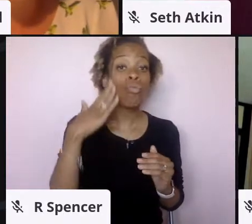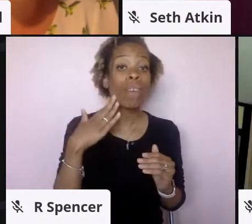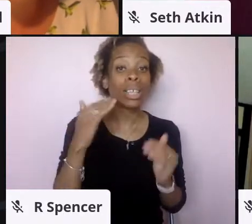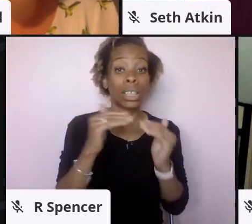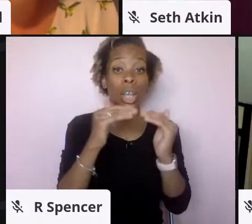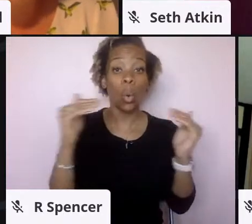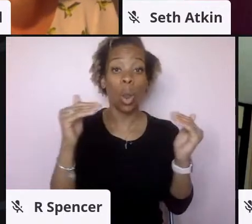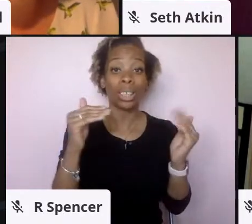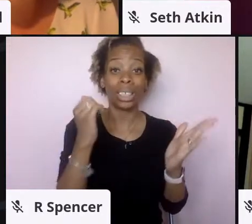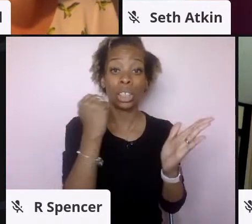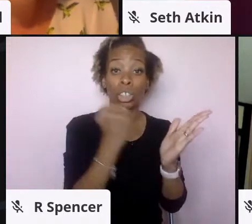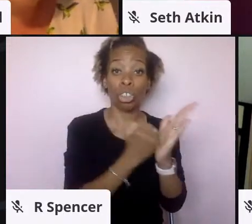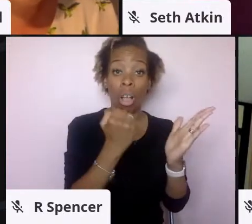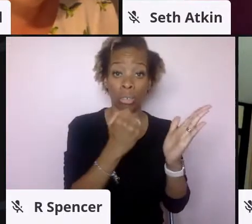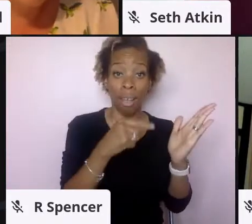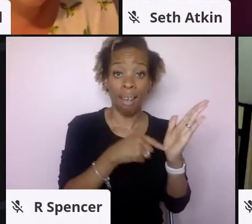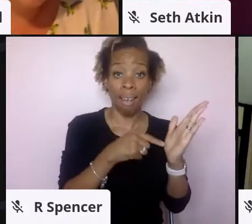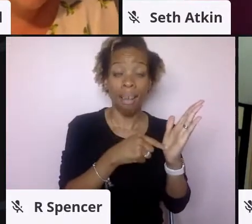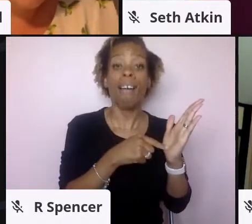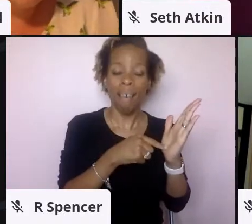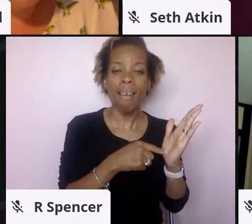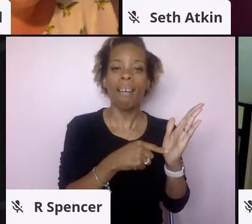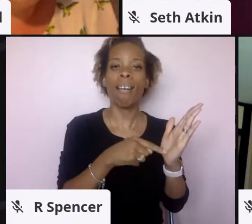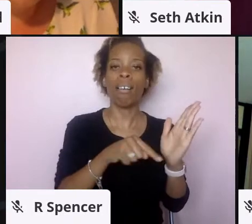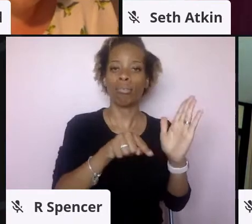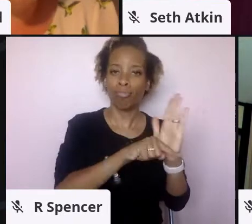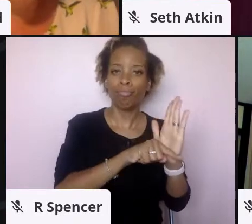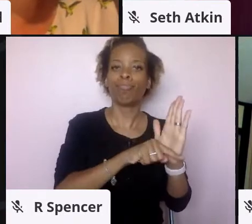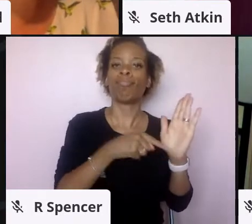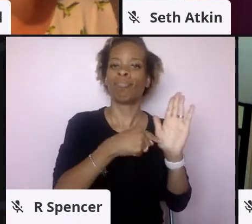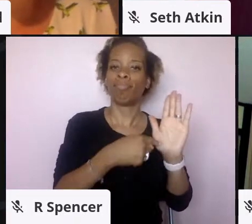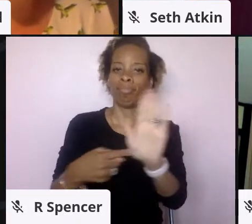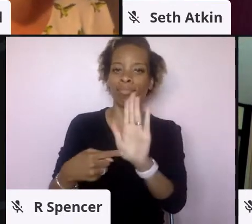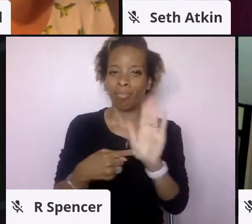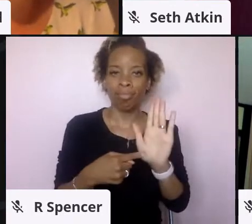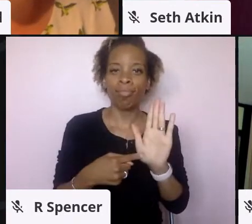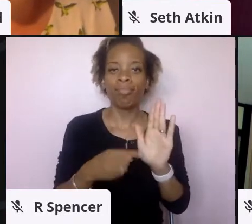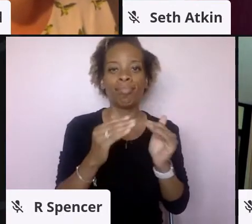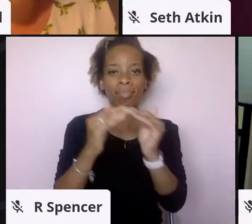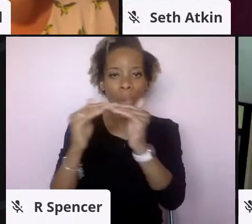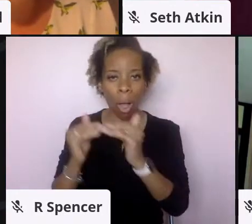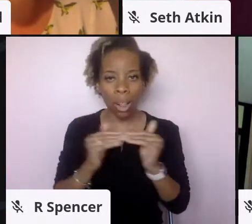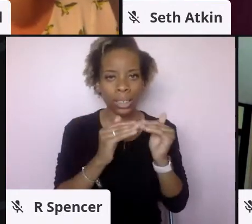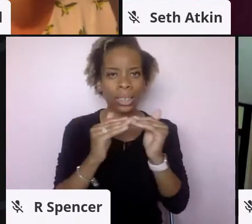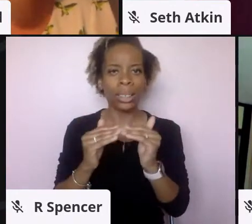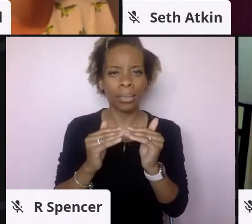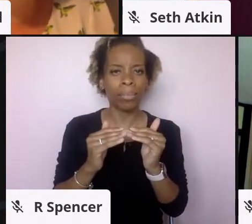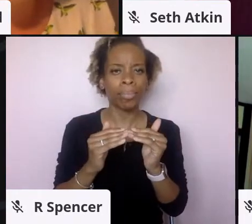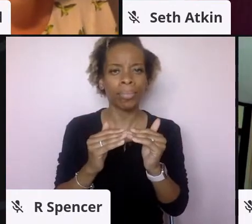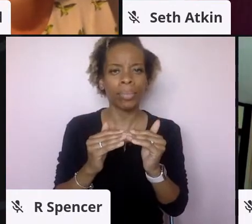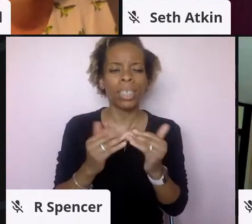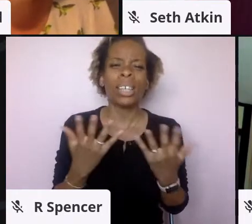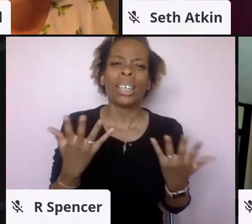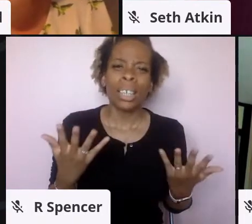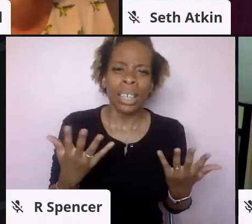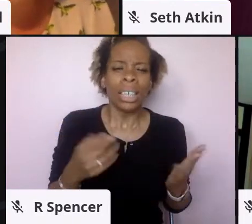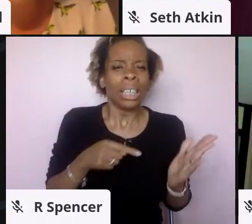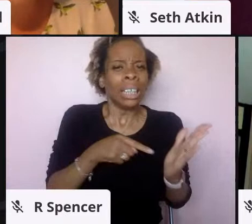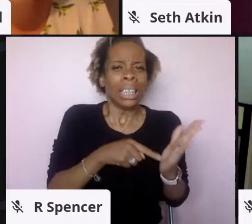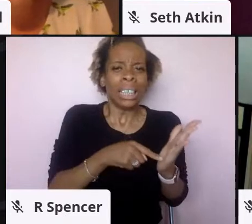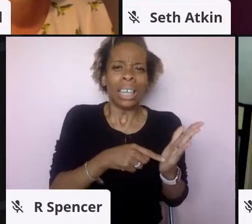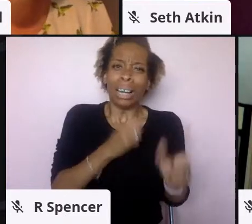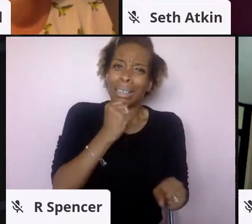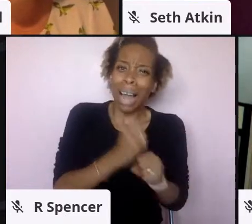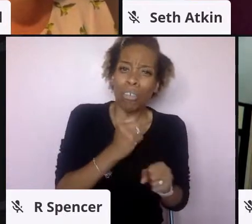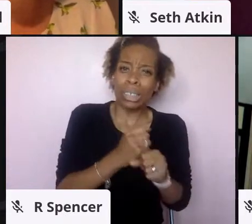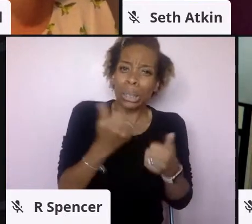the key charter marks. While they're by no means a silver bullet for any of these